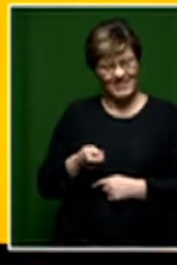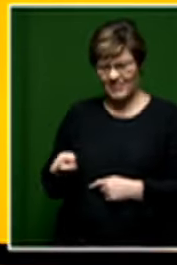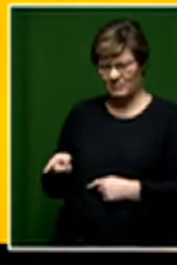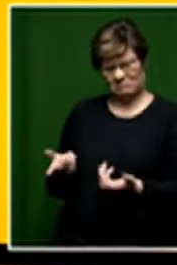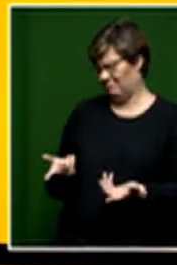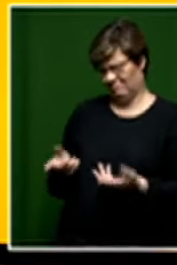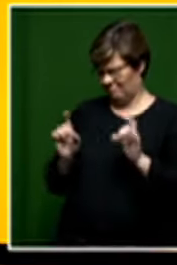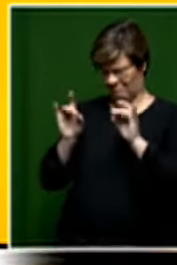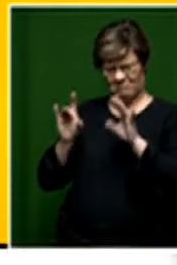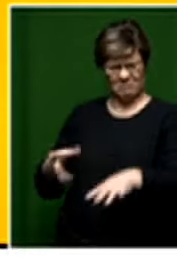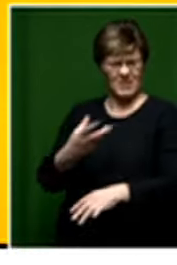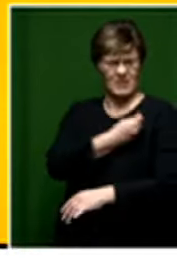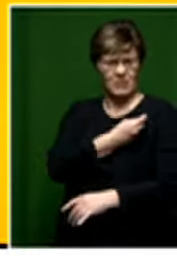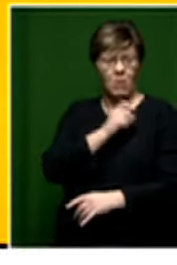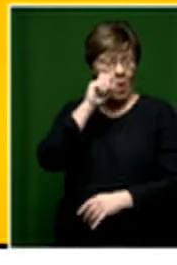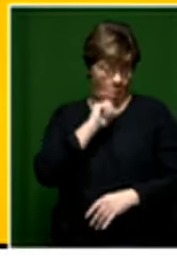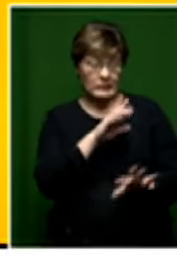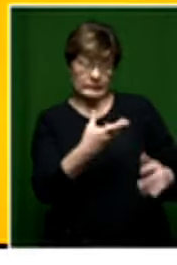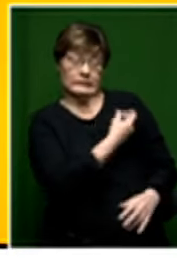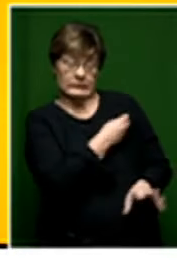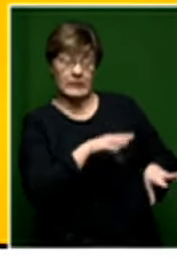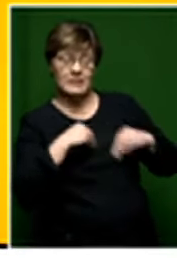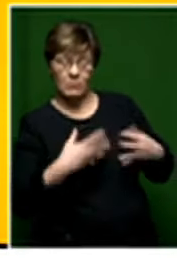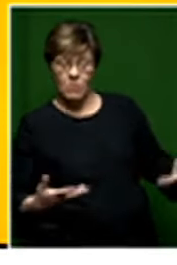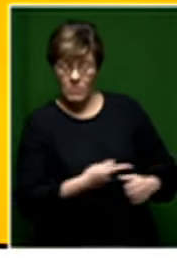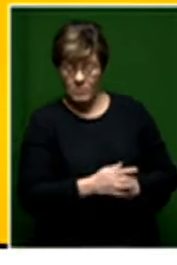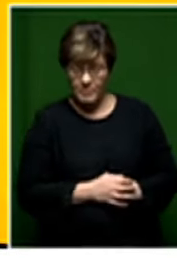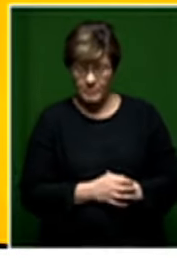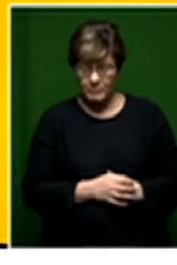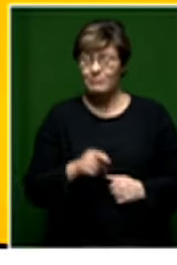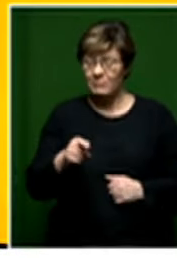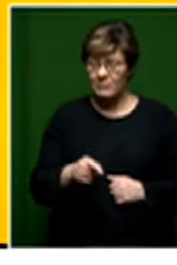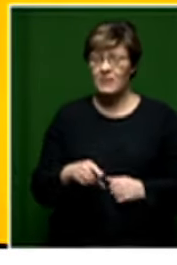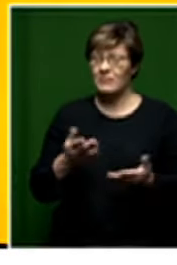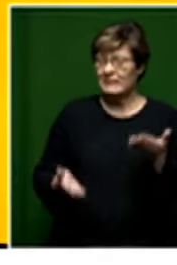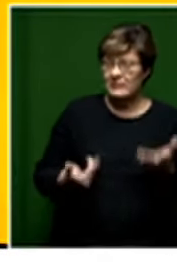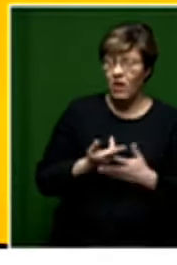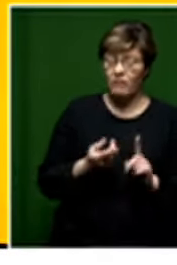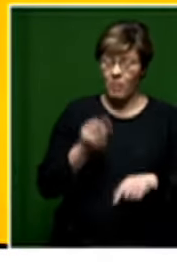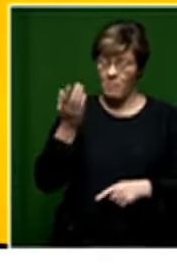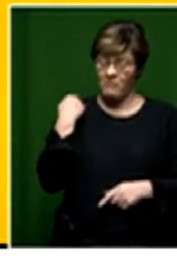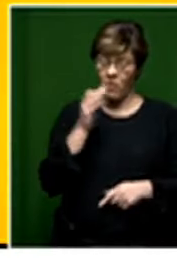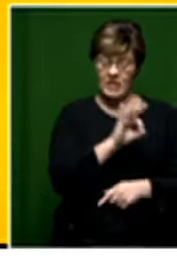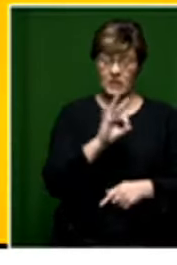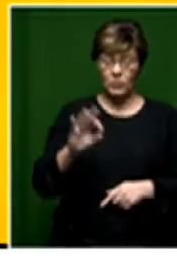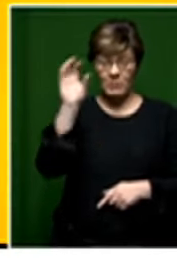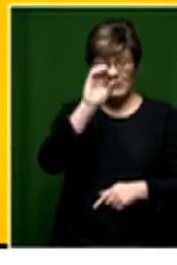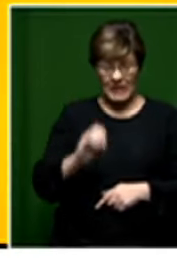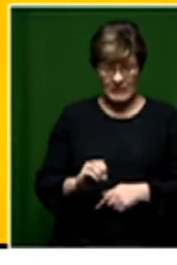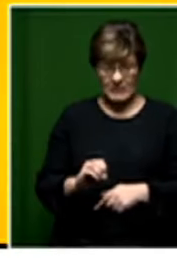to be accepting of vaccines than older people. Vaccine hesitancy has also declined from 33%